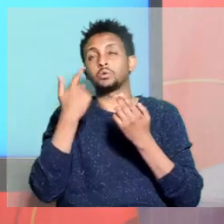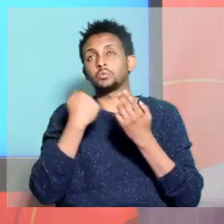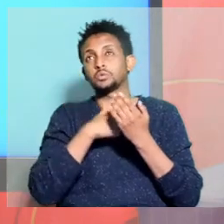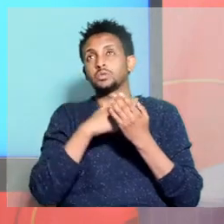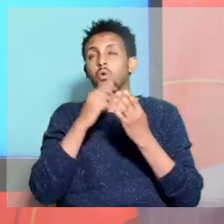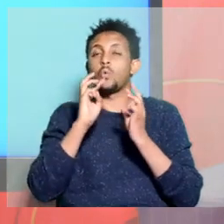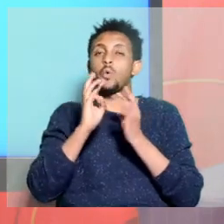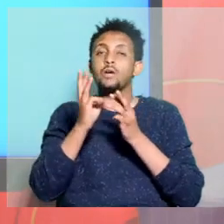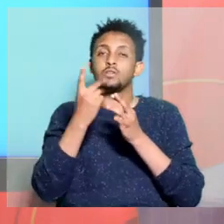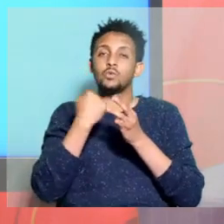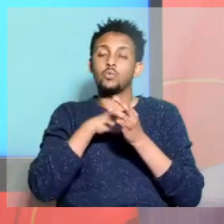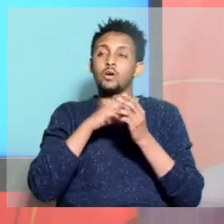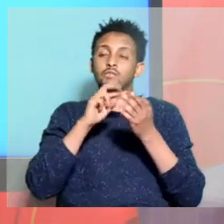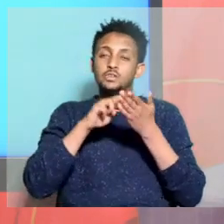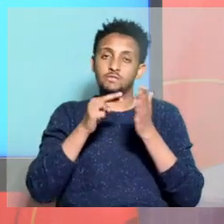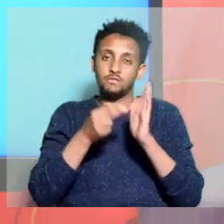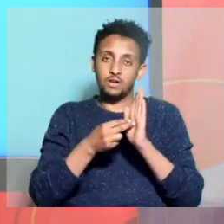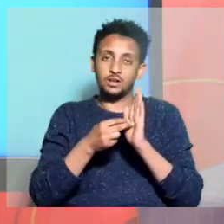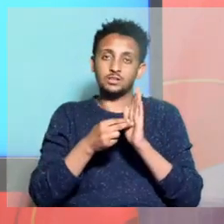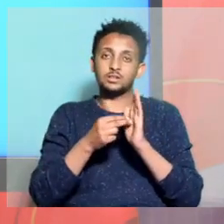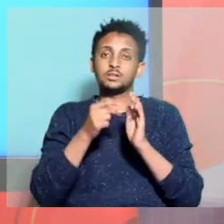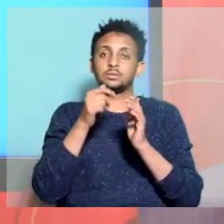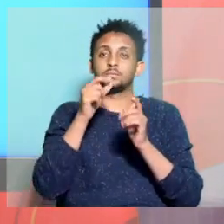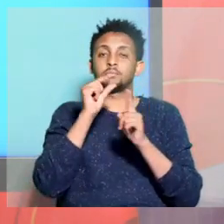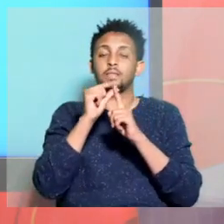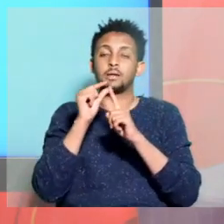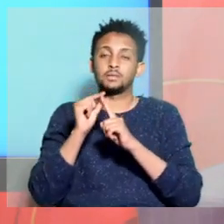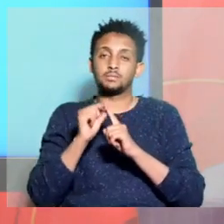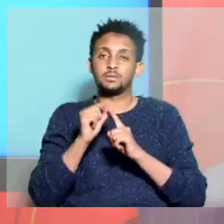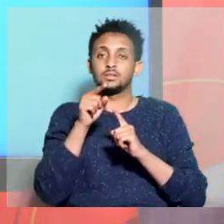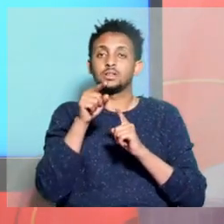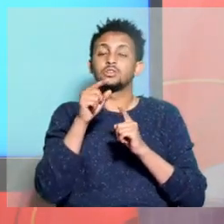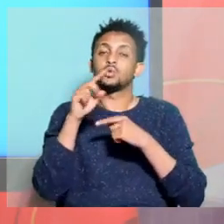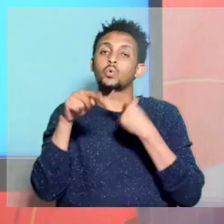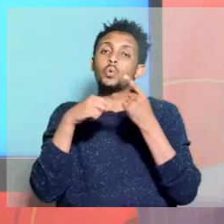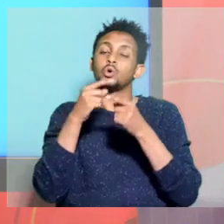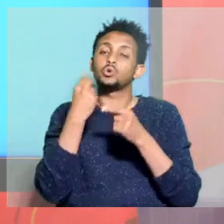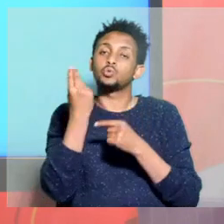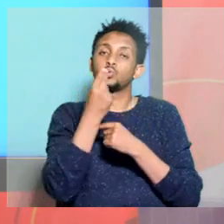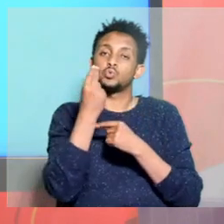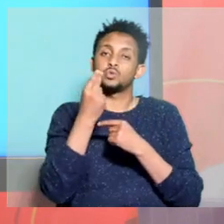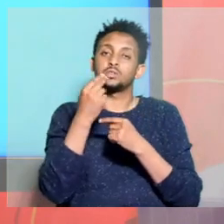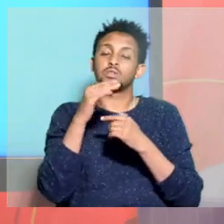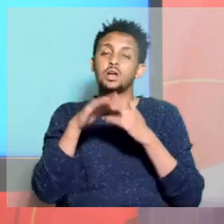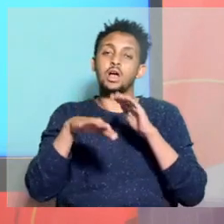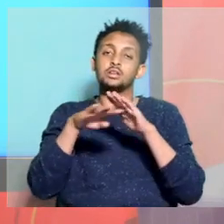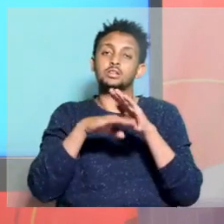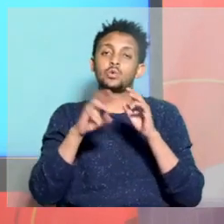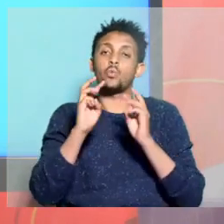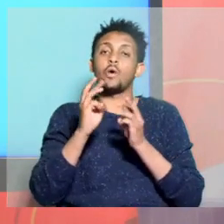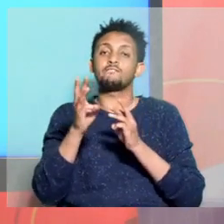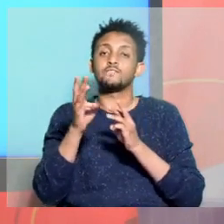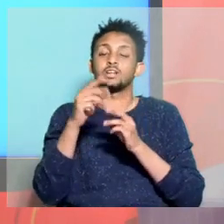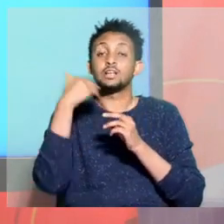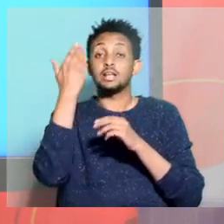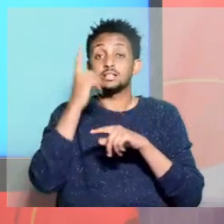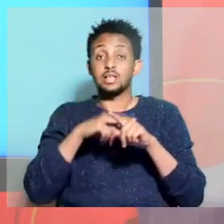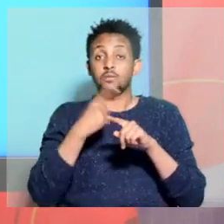as wave. We have defined basic terms that are going to be used under waves.